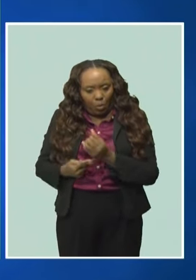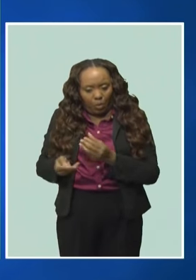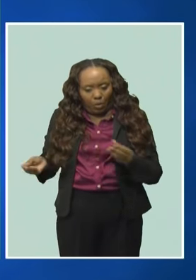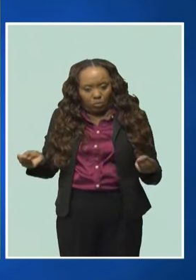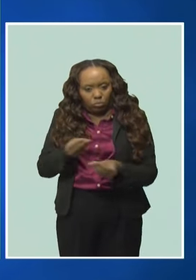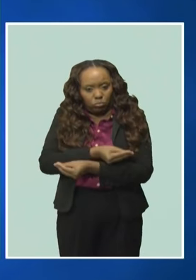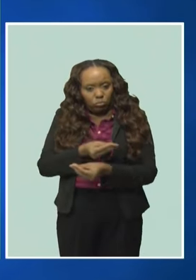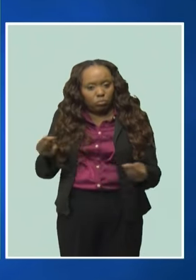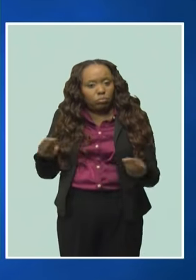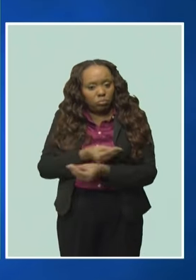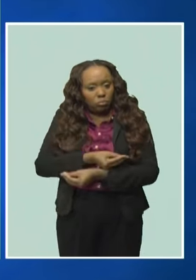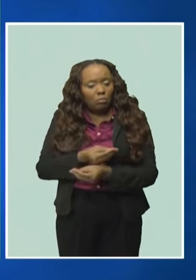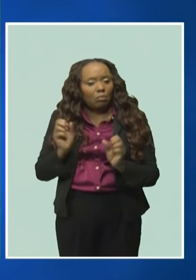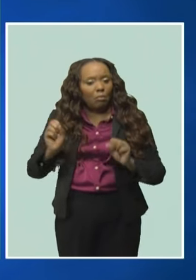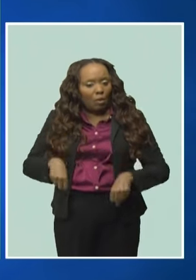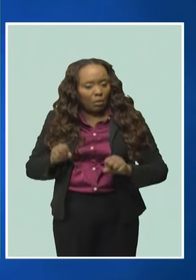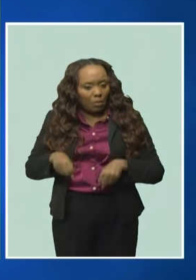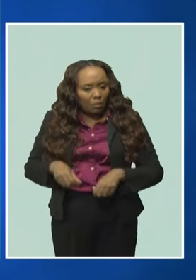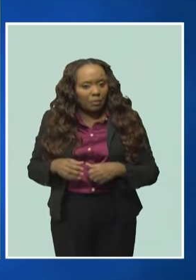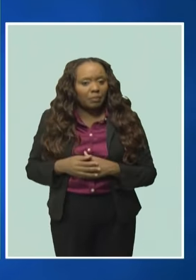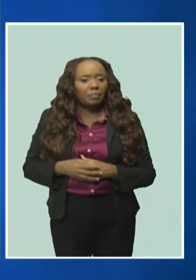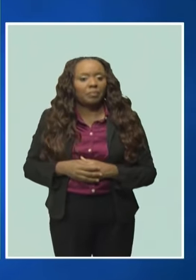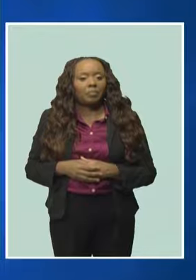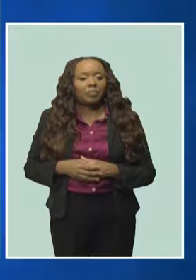from Suriname to Barbados.